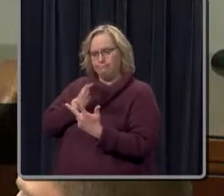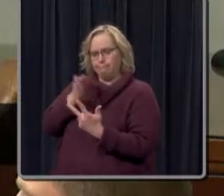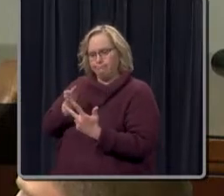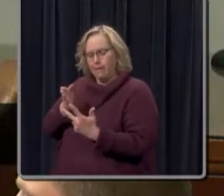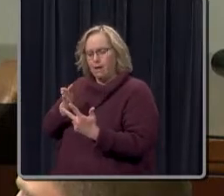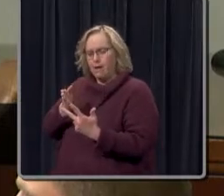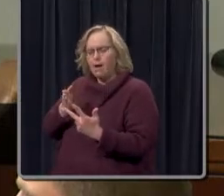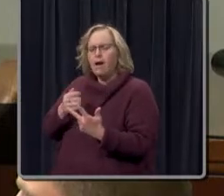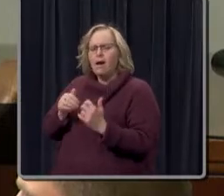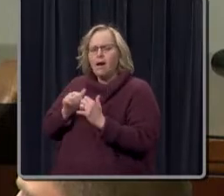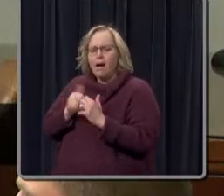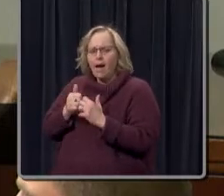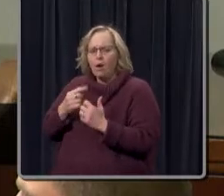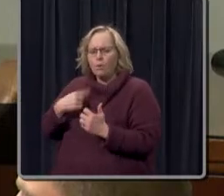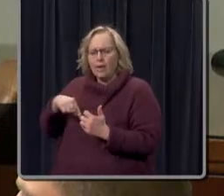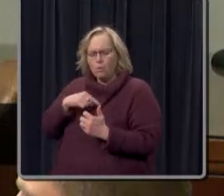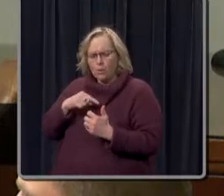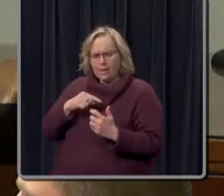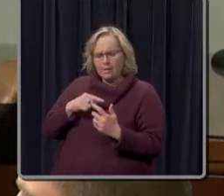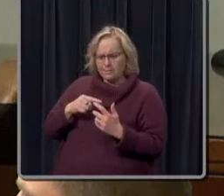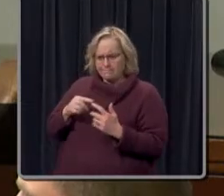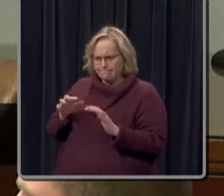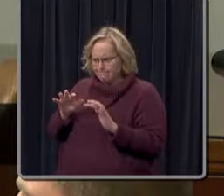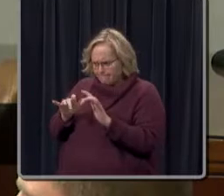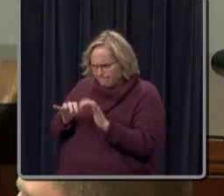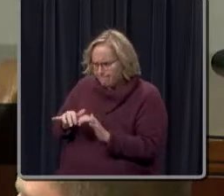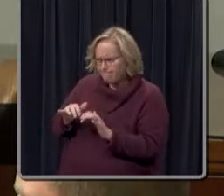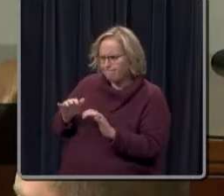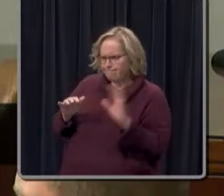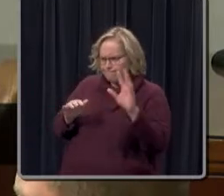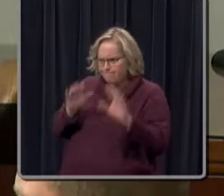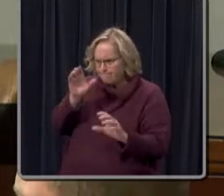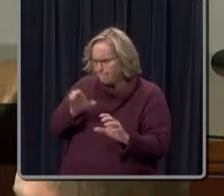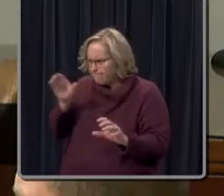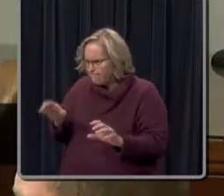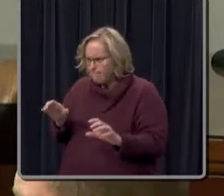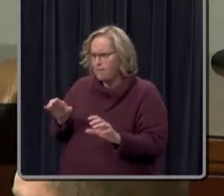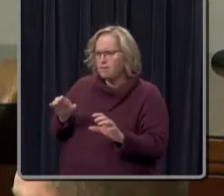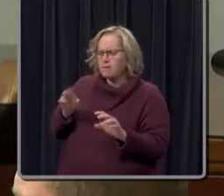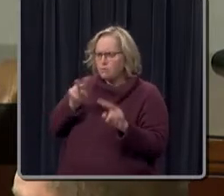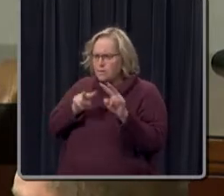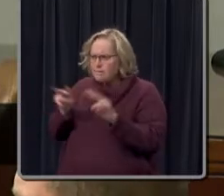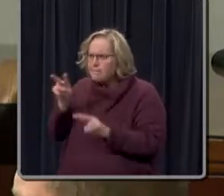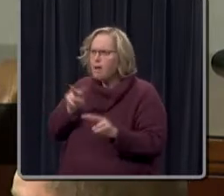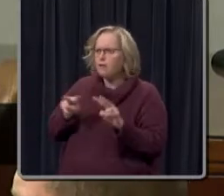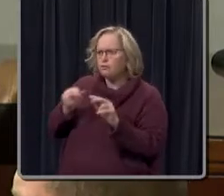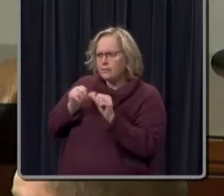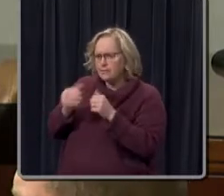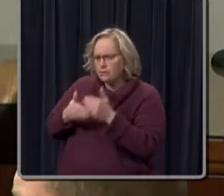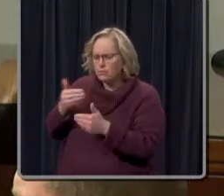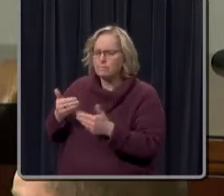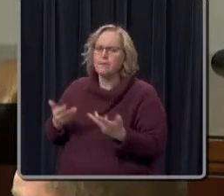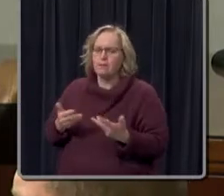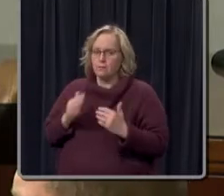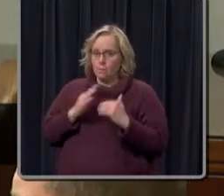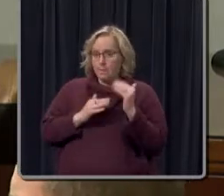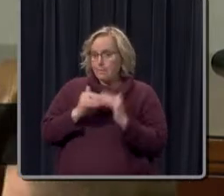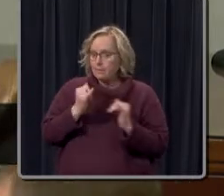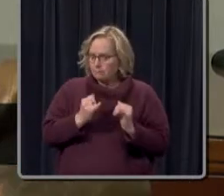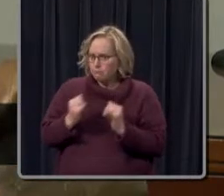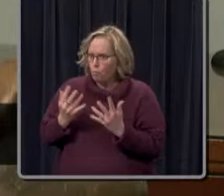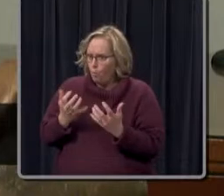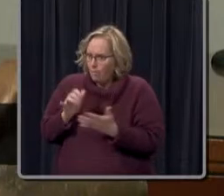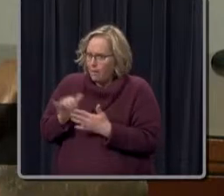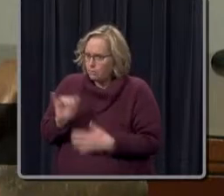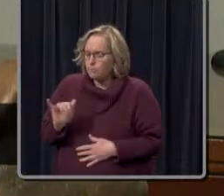can we build that so that we can get in there and we can look at it, monitor it, and continue to go? I would say at this point in time, we have been in,